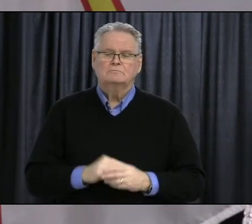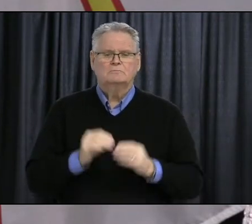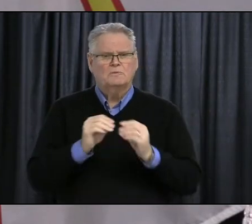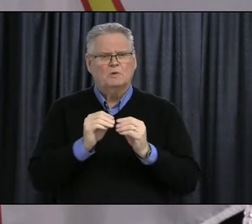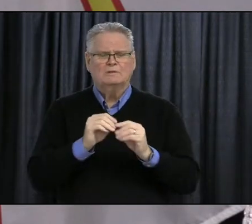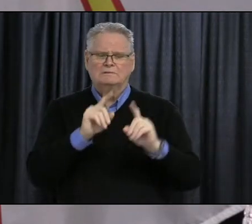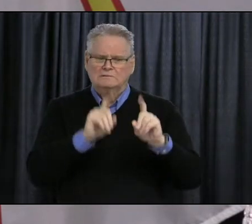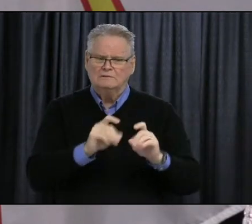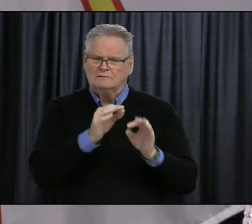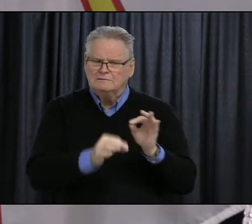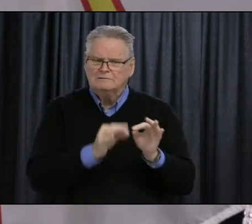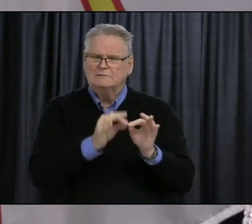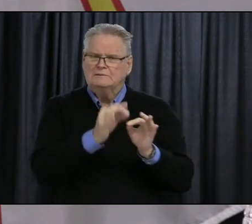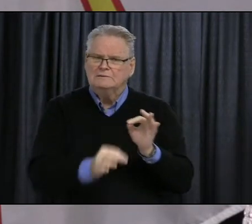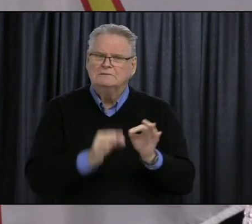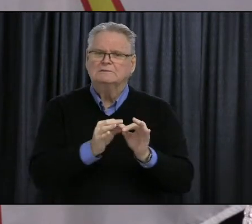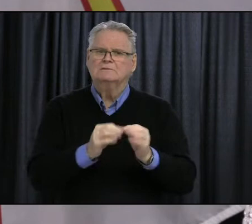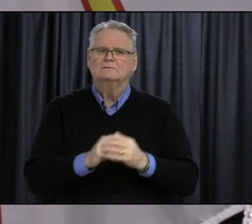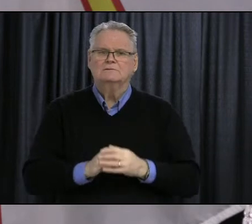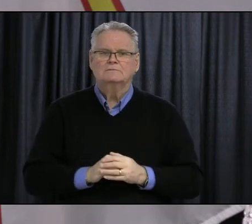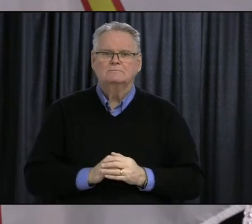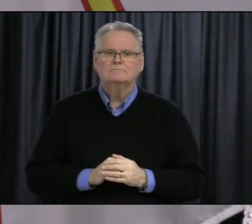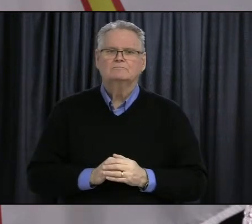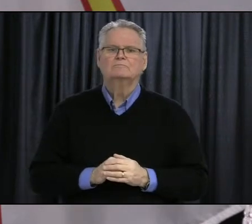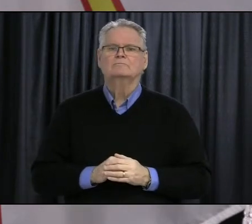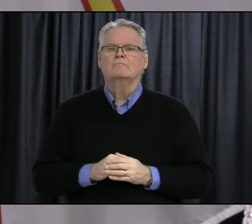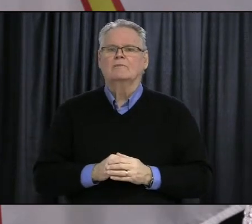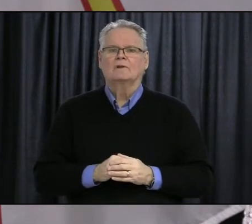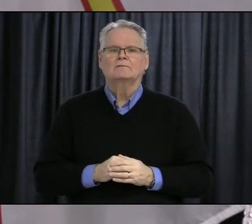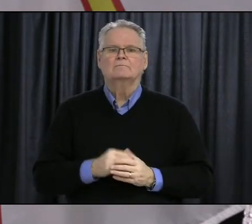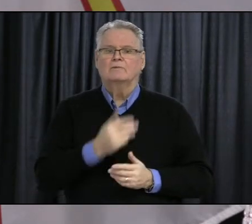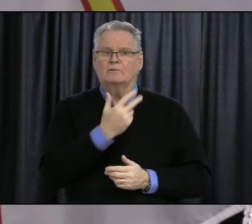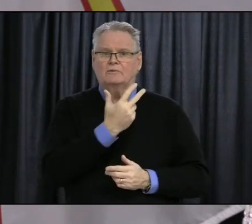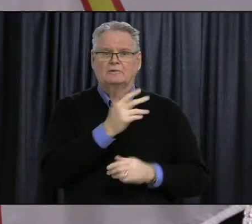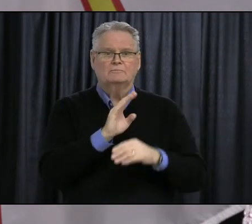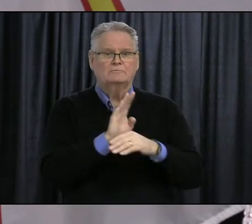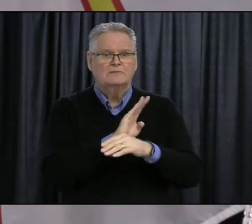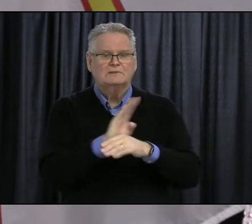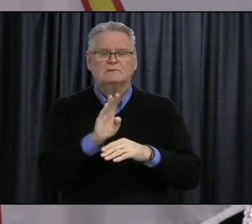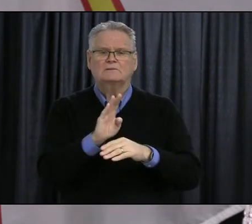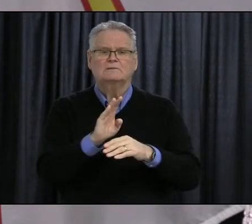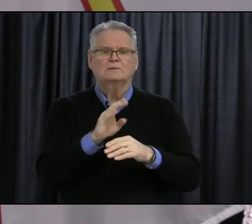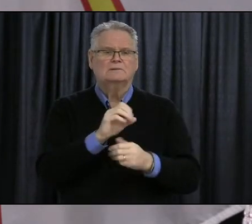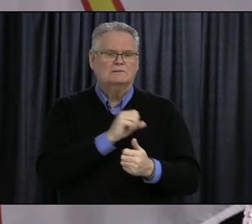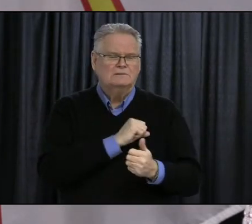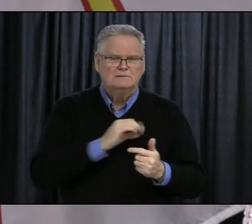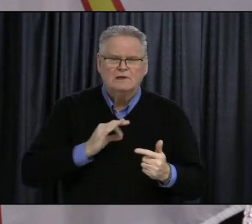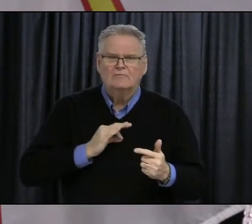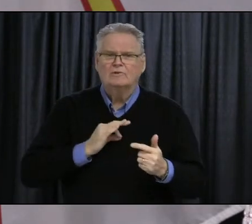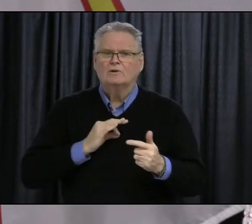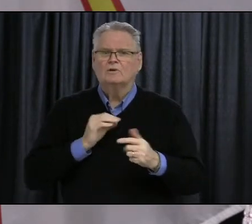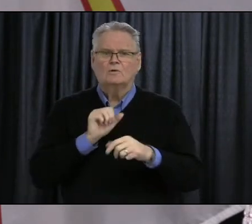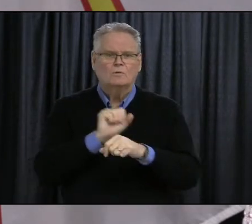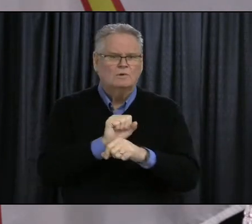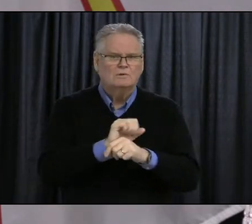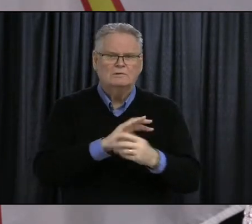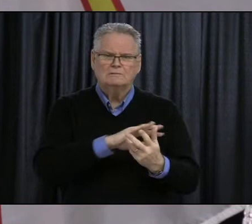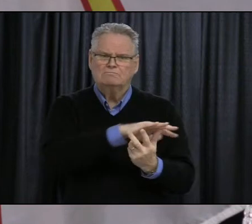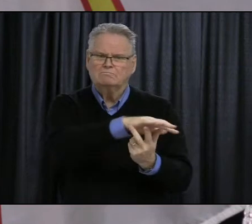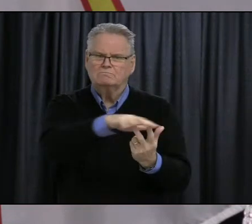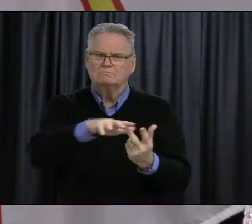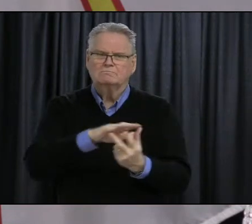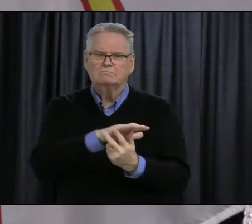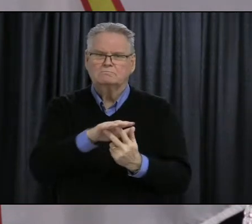and patrons. And so to date, we haven't found any of those cases. So it may mean that the source was